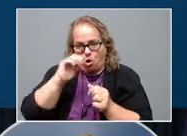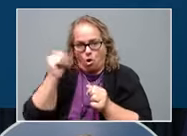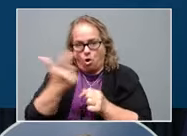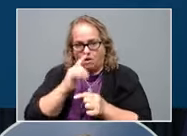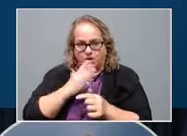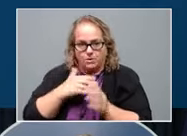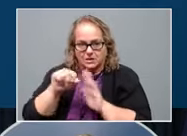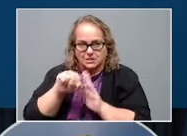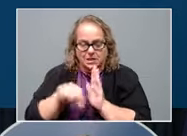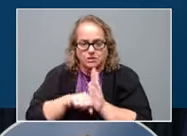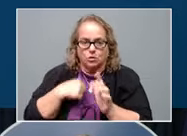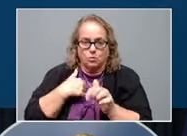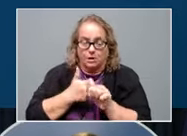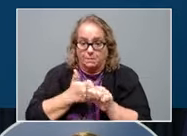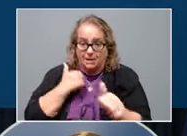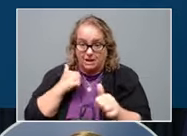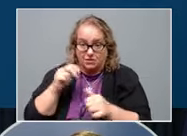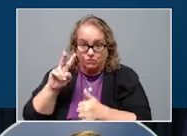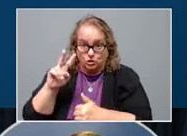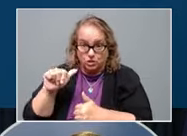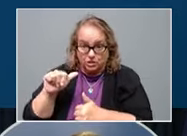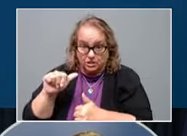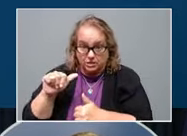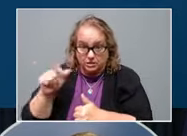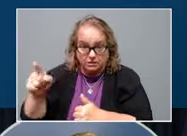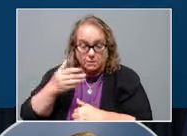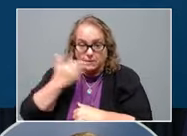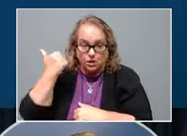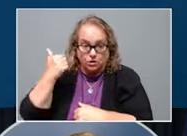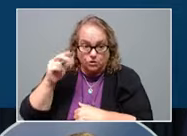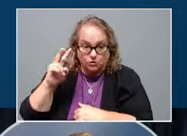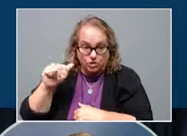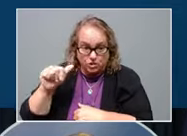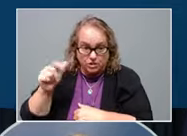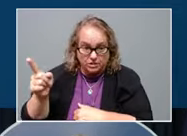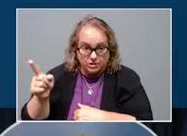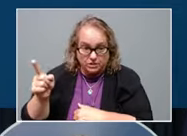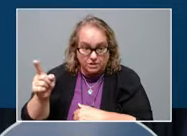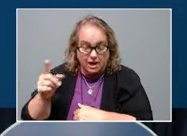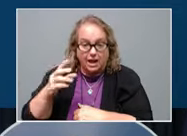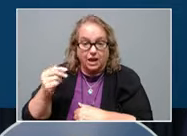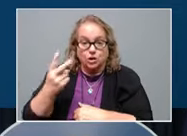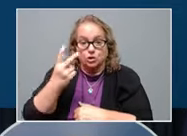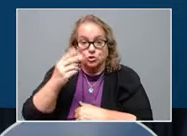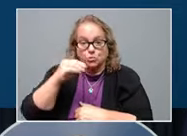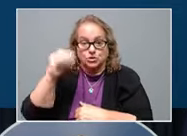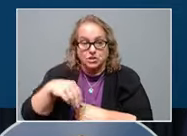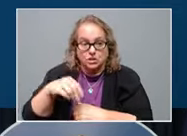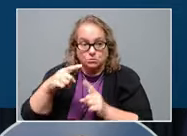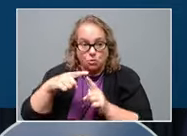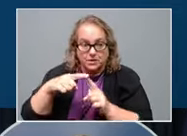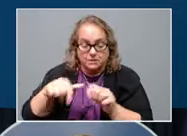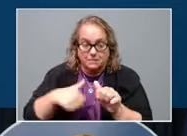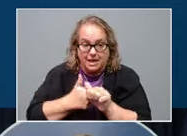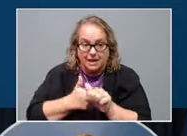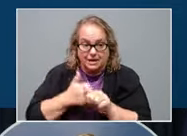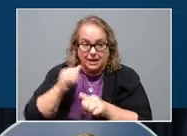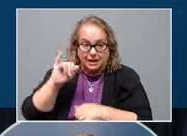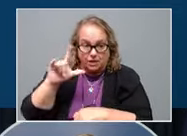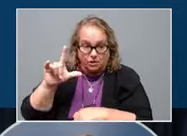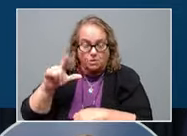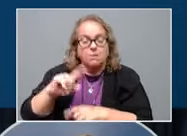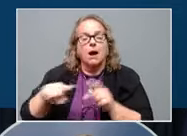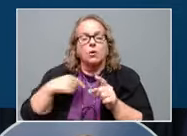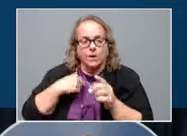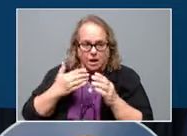lag behind Virginia and just barely, just 2 percentage points behind Illinois, but ahead of Ohio,